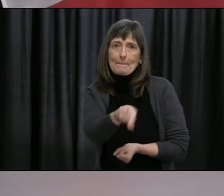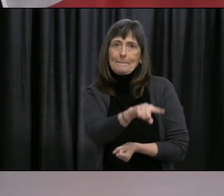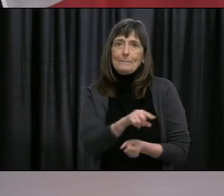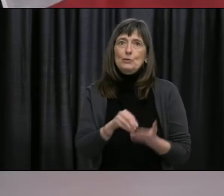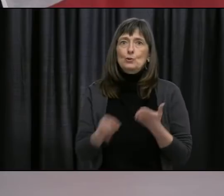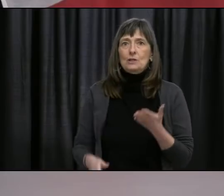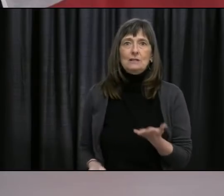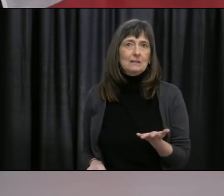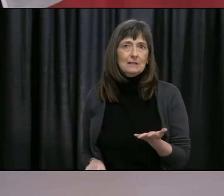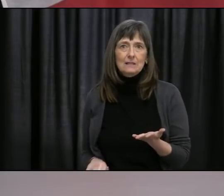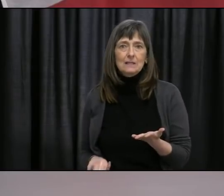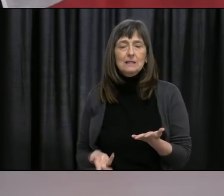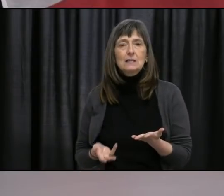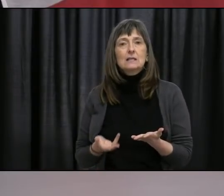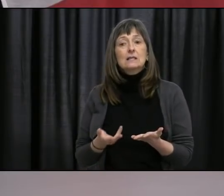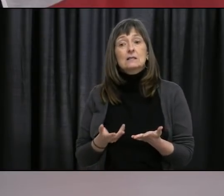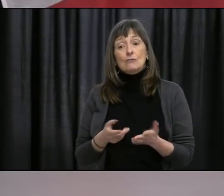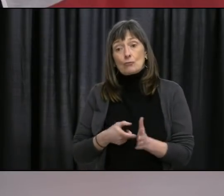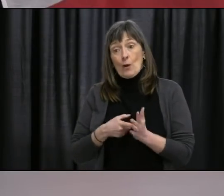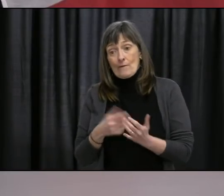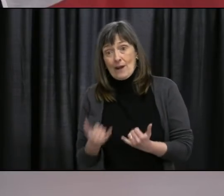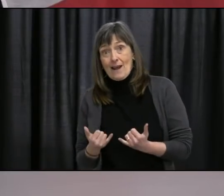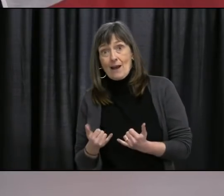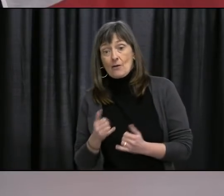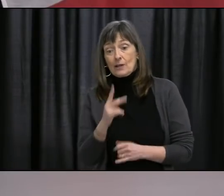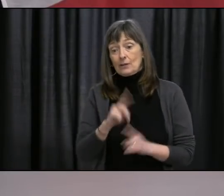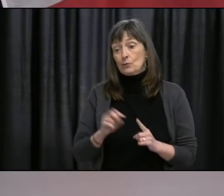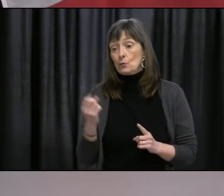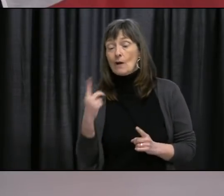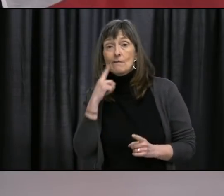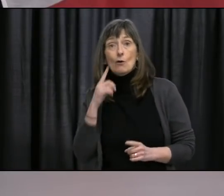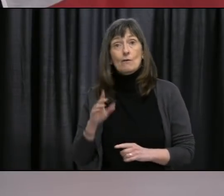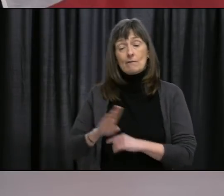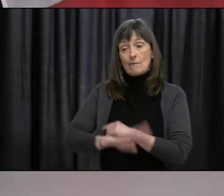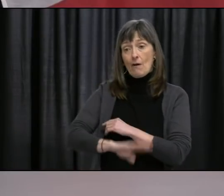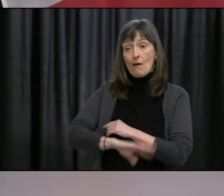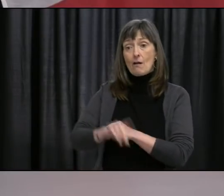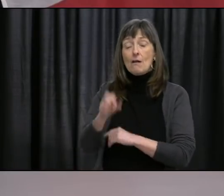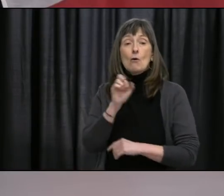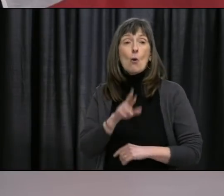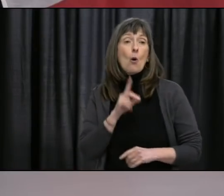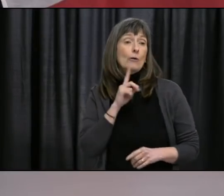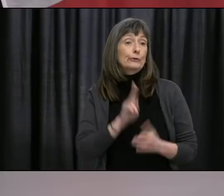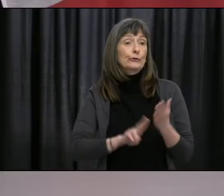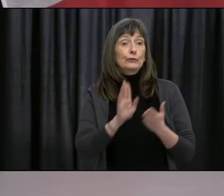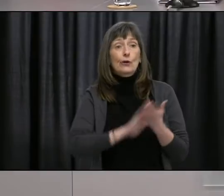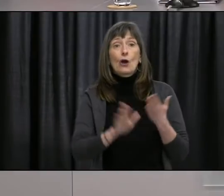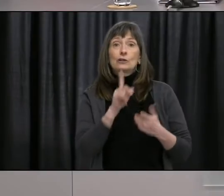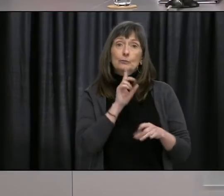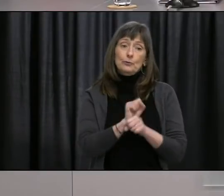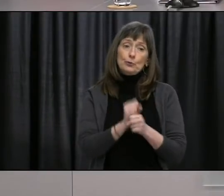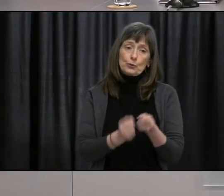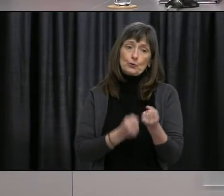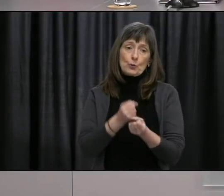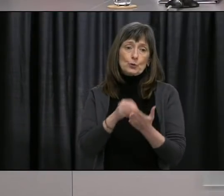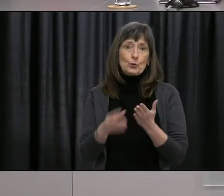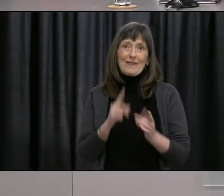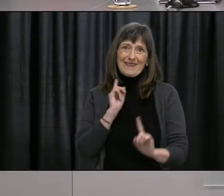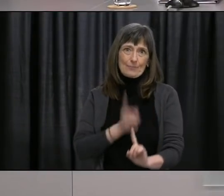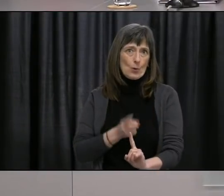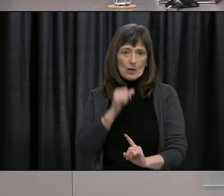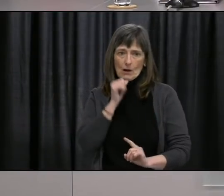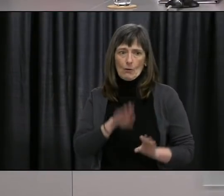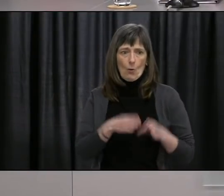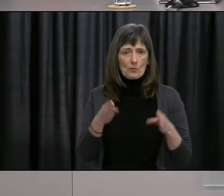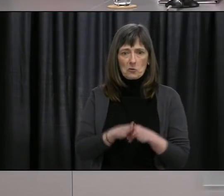that require that either for next September in the K-12 system or in some post-secondary institution. And Minister